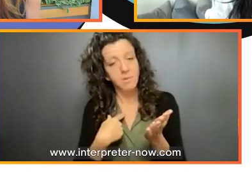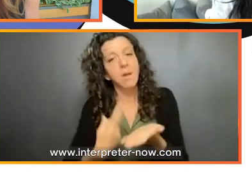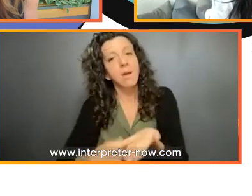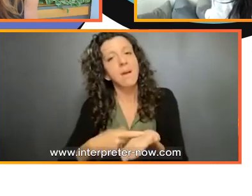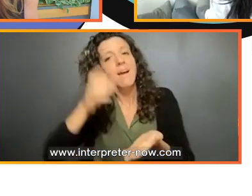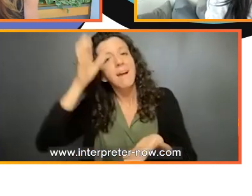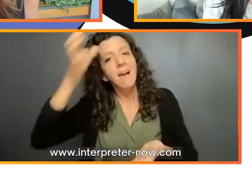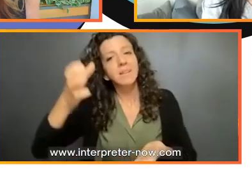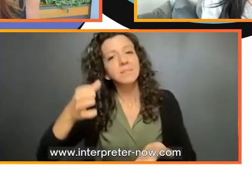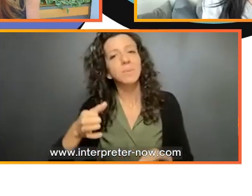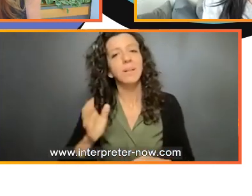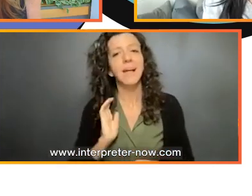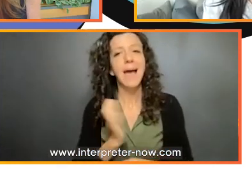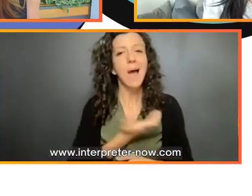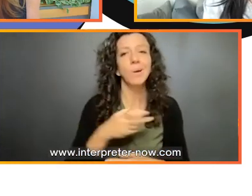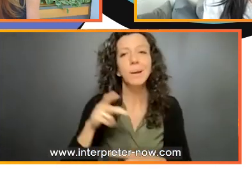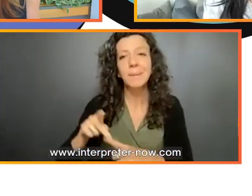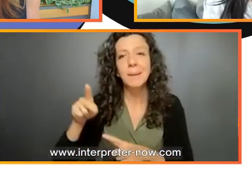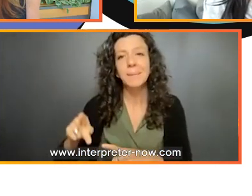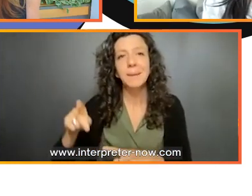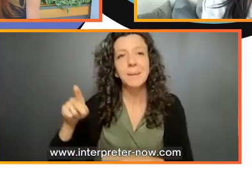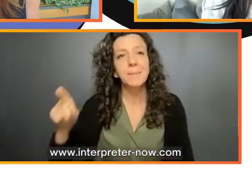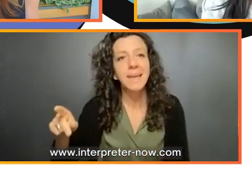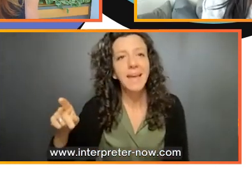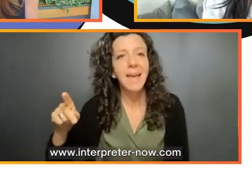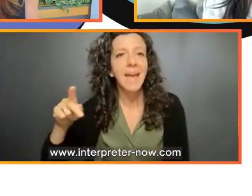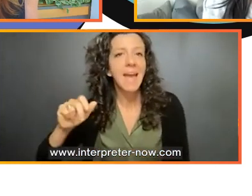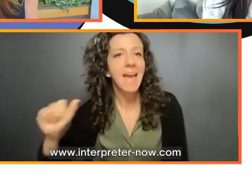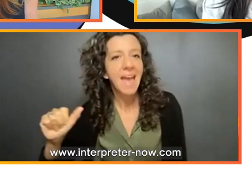in the book, I talk about this concept that I call